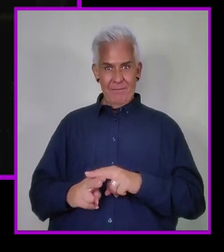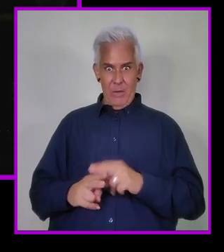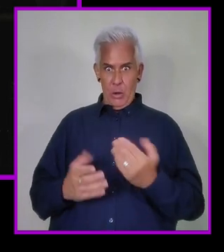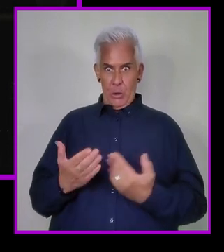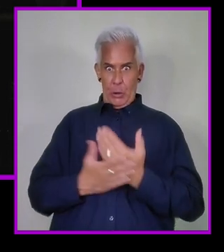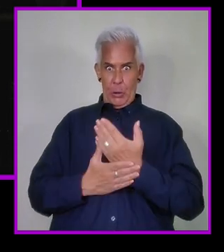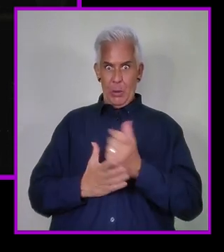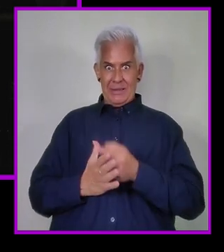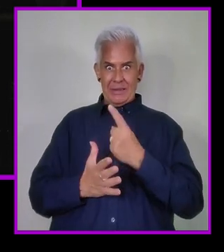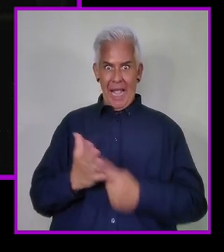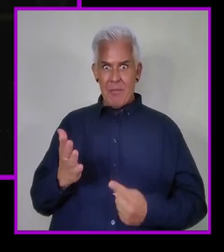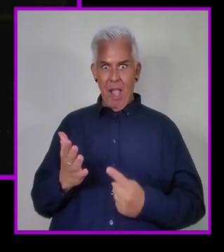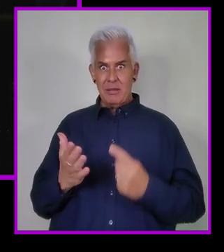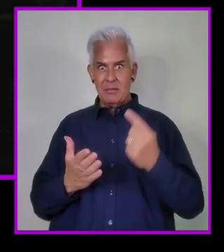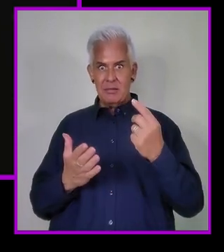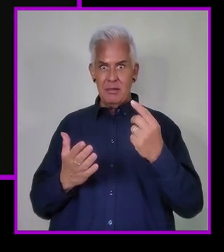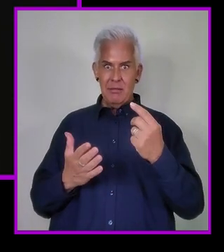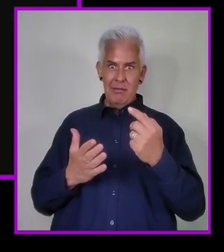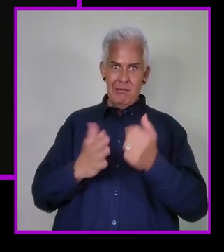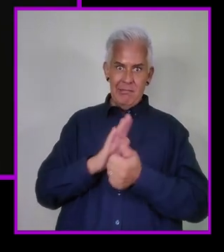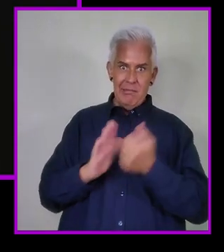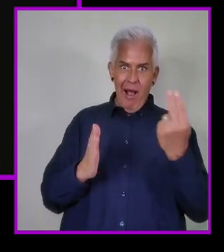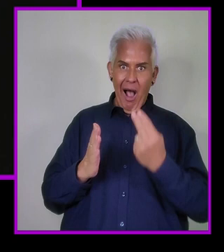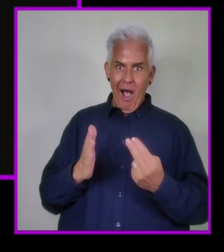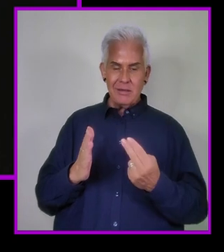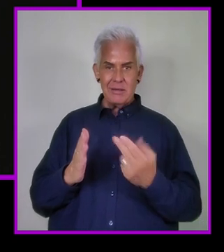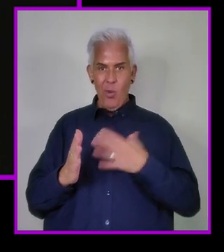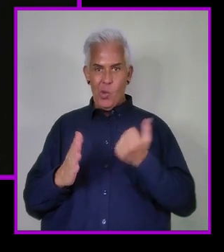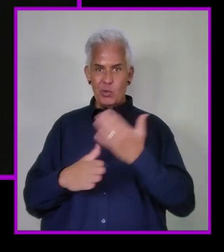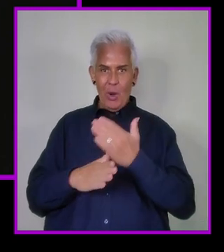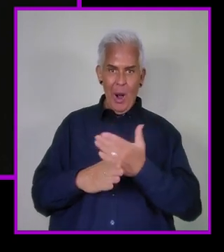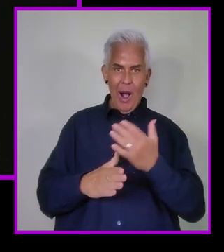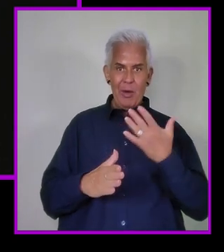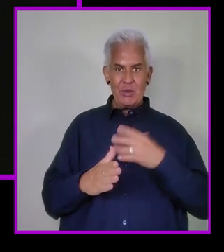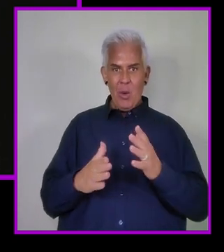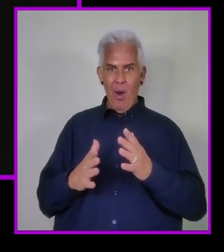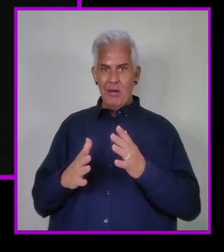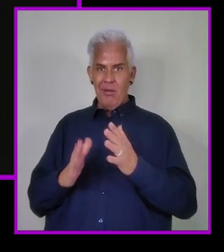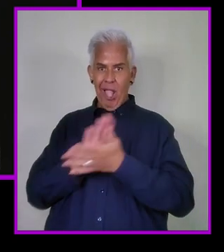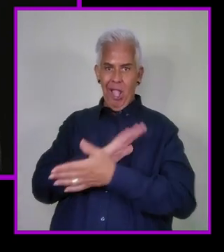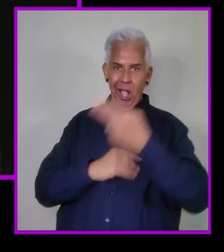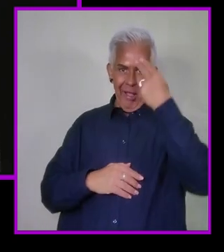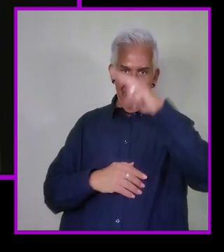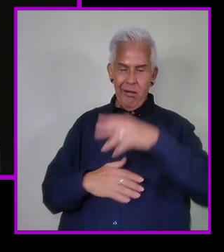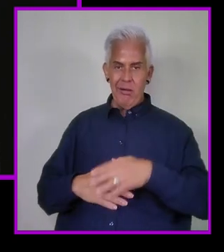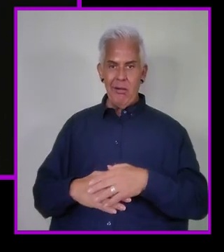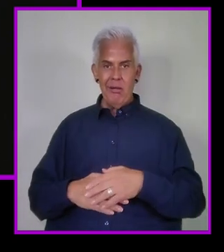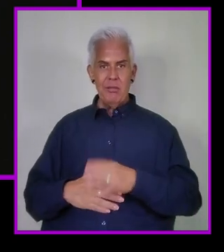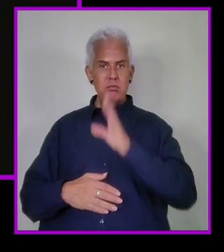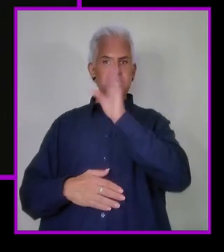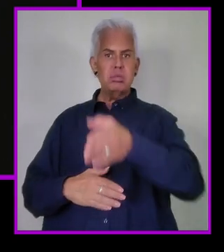as a disabled artist who's kind of then, you know, you want to do a good job, you don't want to ruffle feathers, like, to be able to say, you